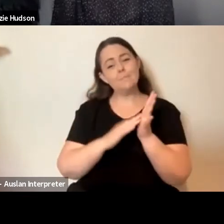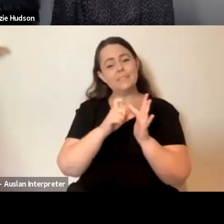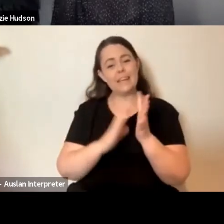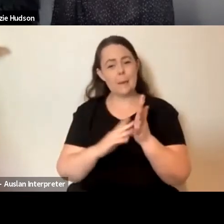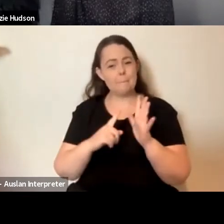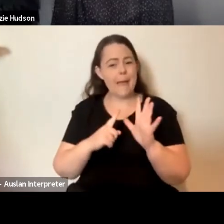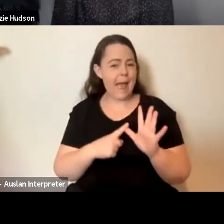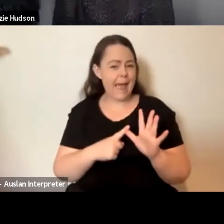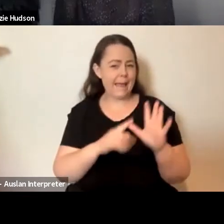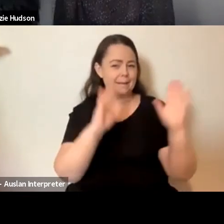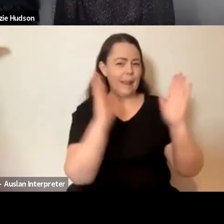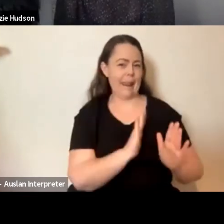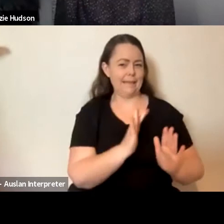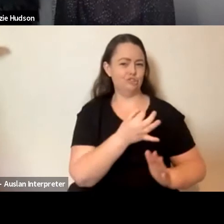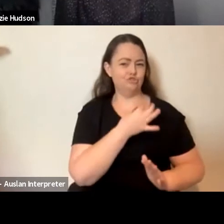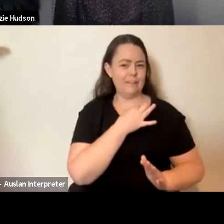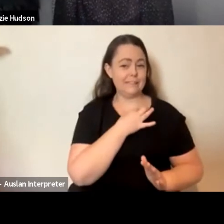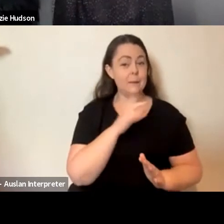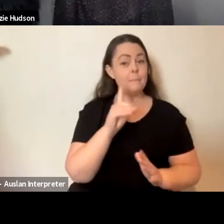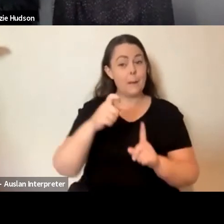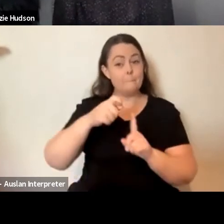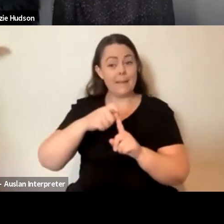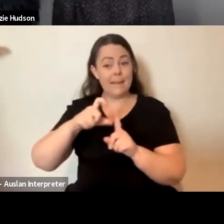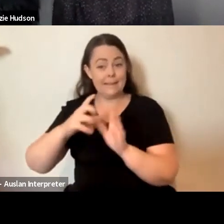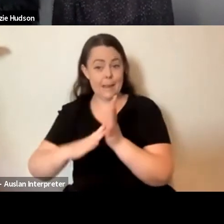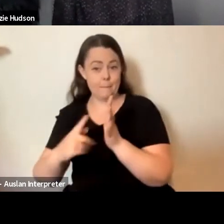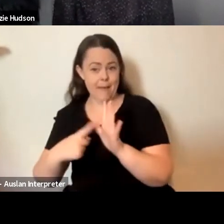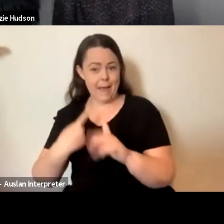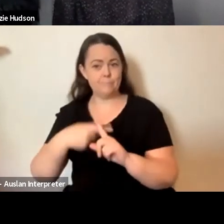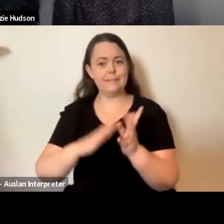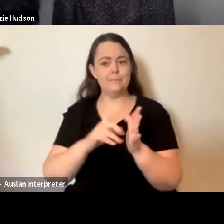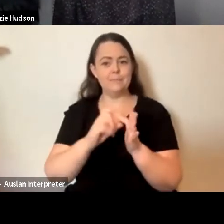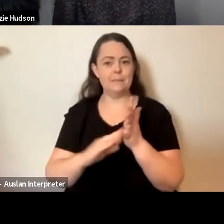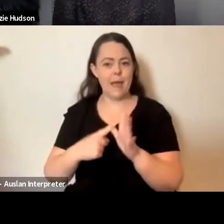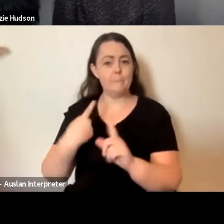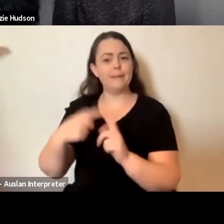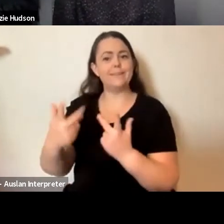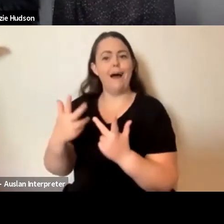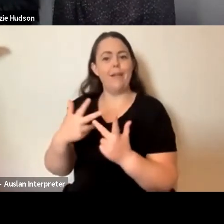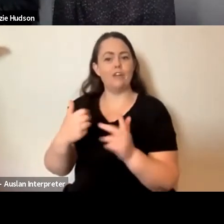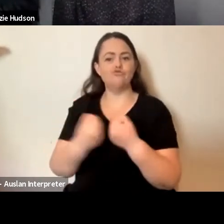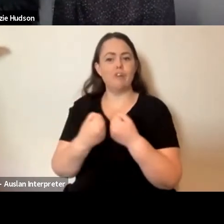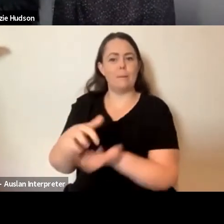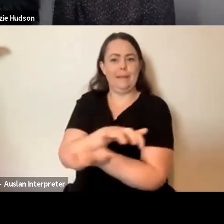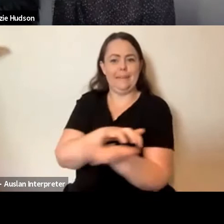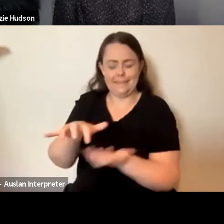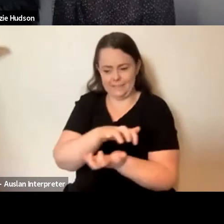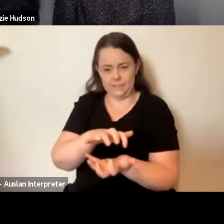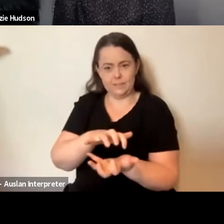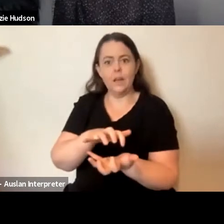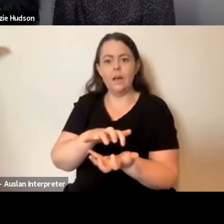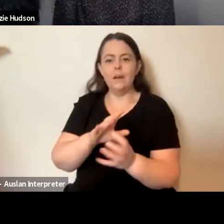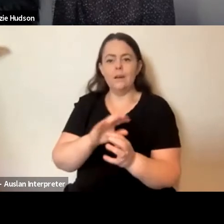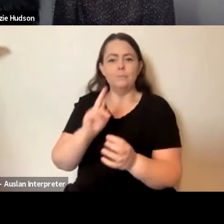like PMMA or MDMA mixed with other sort of serotonergic drugs. So that's my concern. In terms of heroin